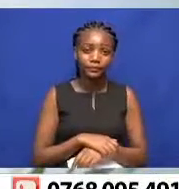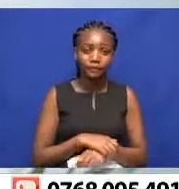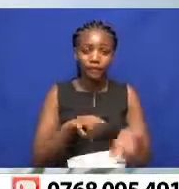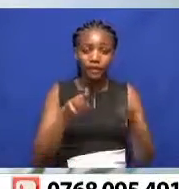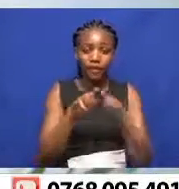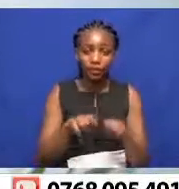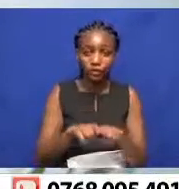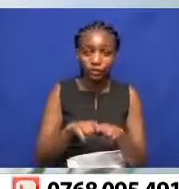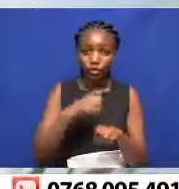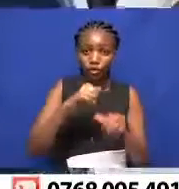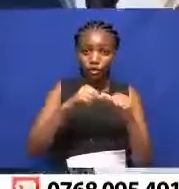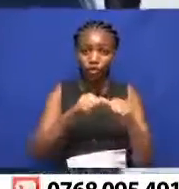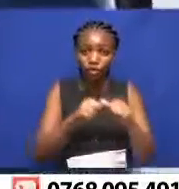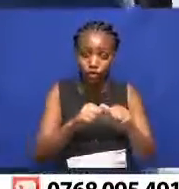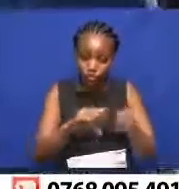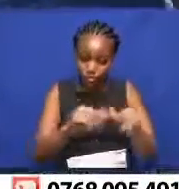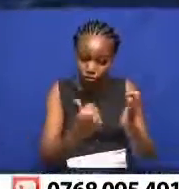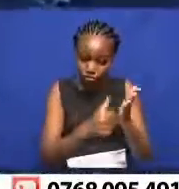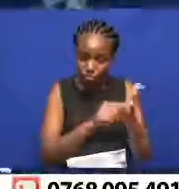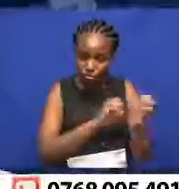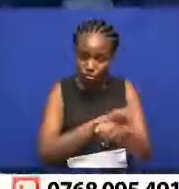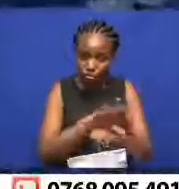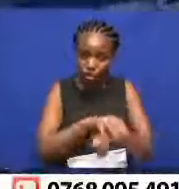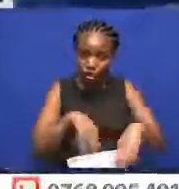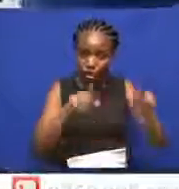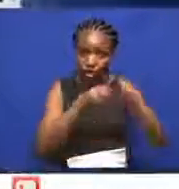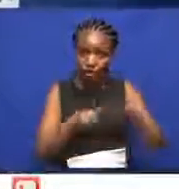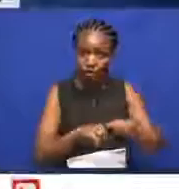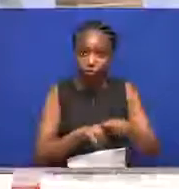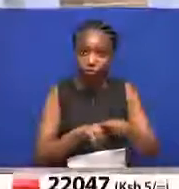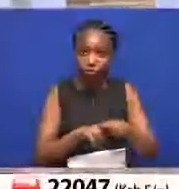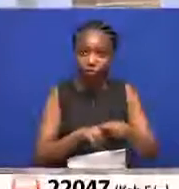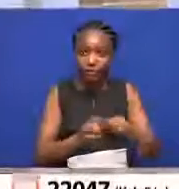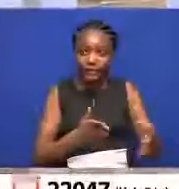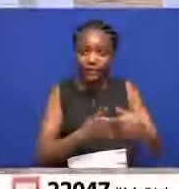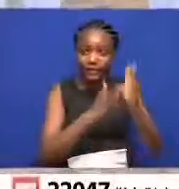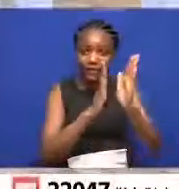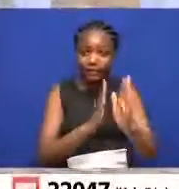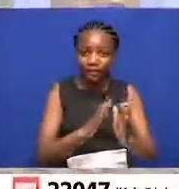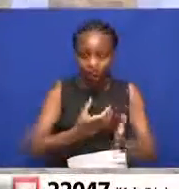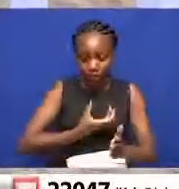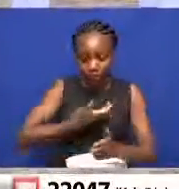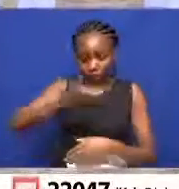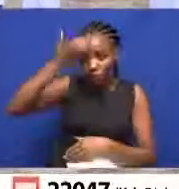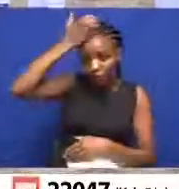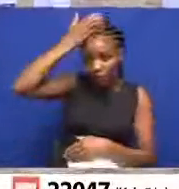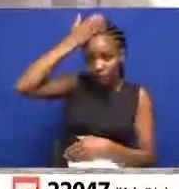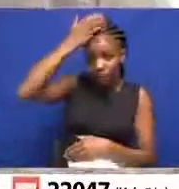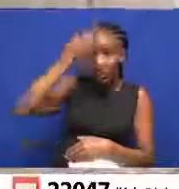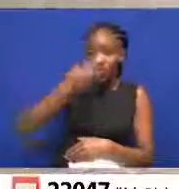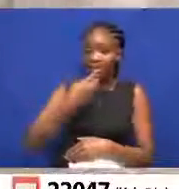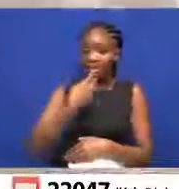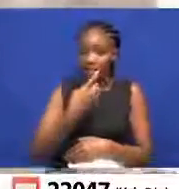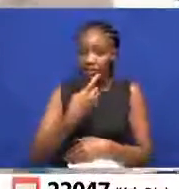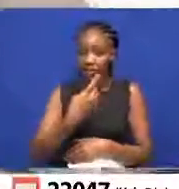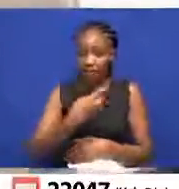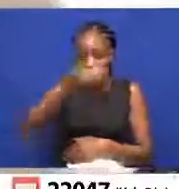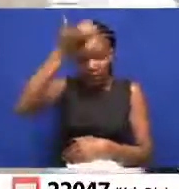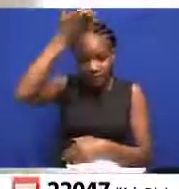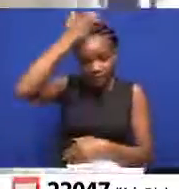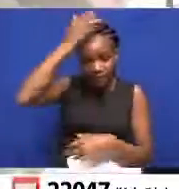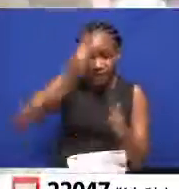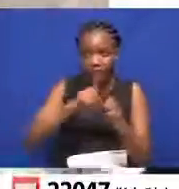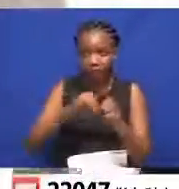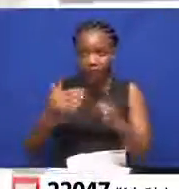gallantly fighting this pandemic. The Secretary General of Kenya National Union of Nurses, Seth Panyako, has directed nurses and other